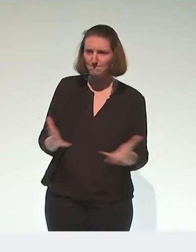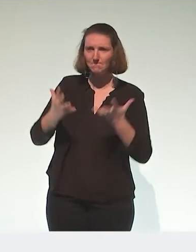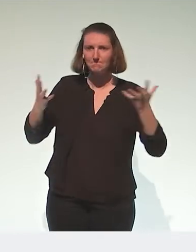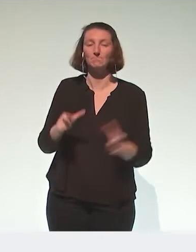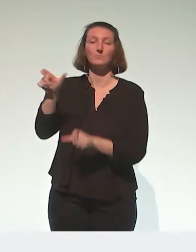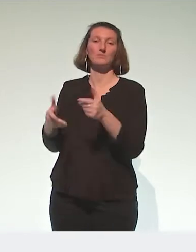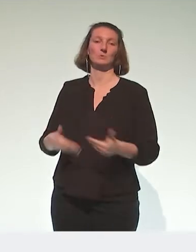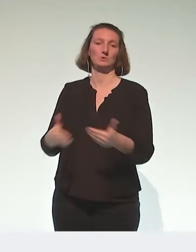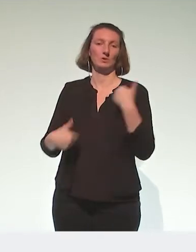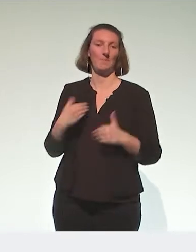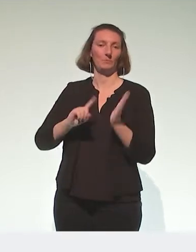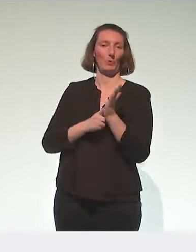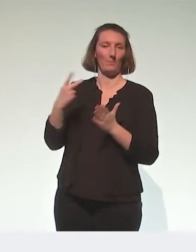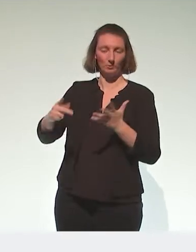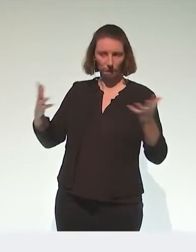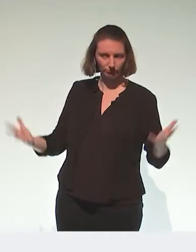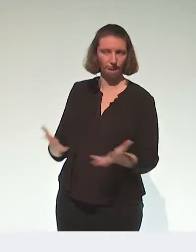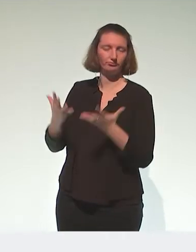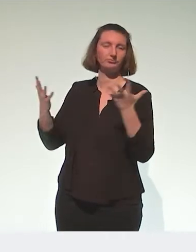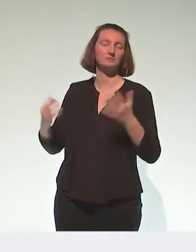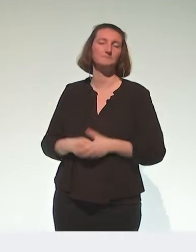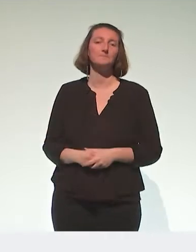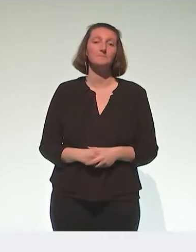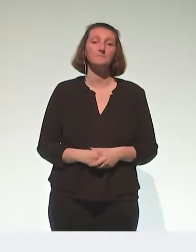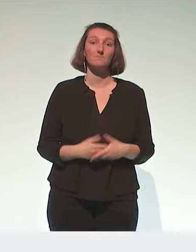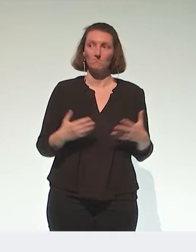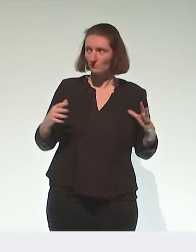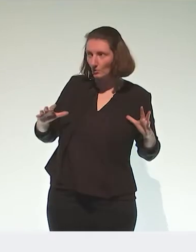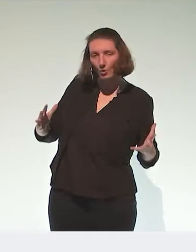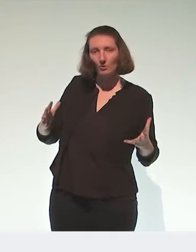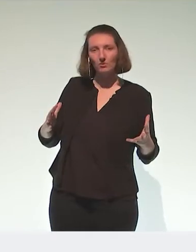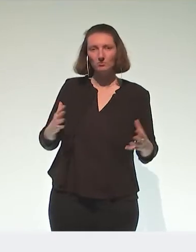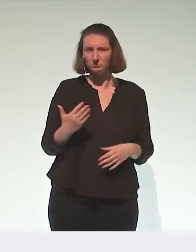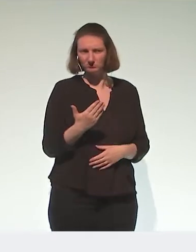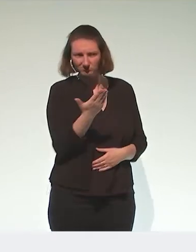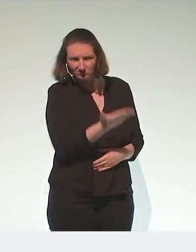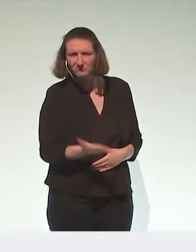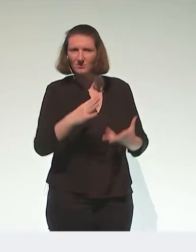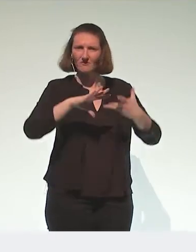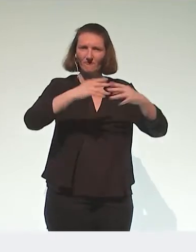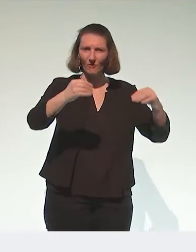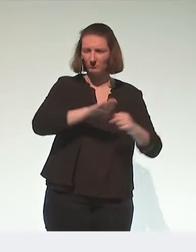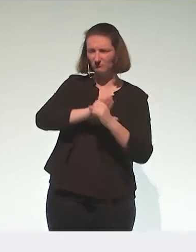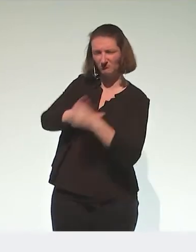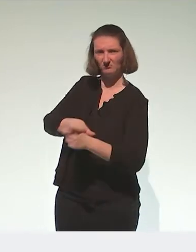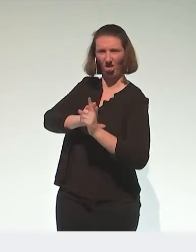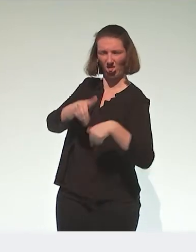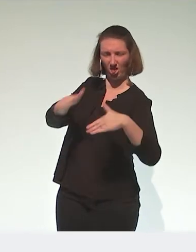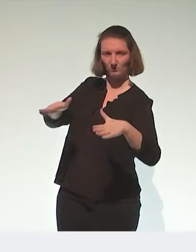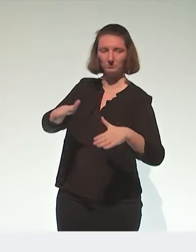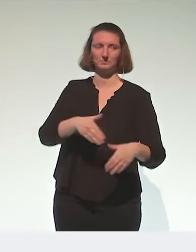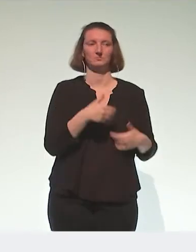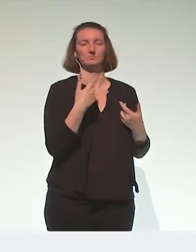has undertaken to promote the rights of persons with disabilities by fighting all forms